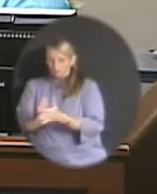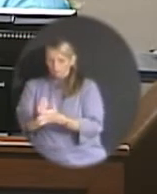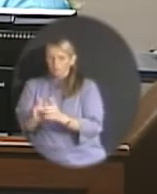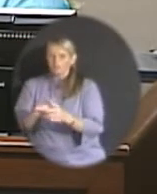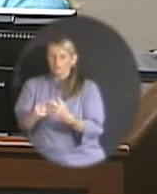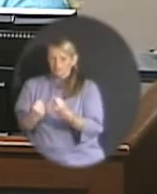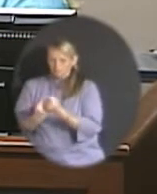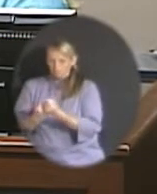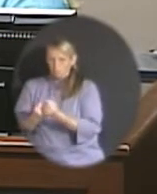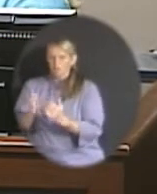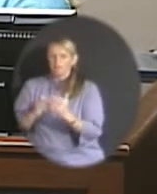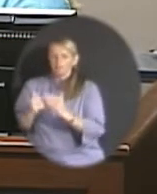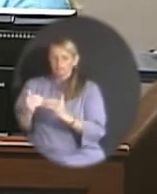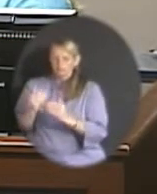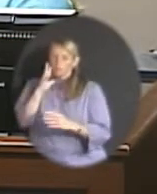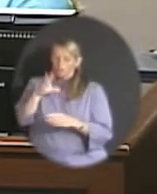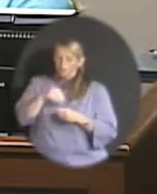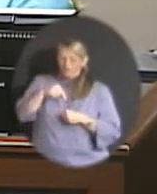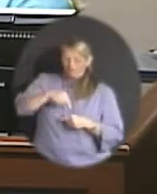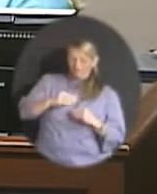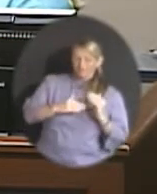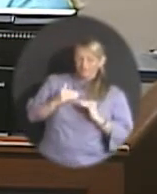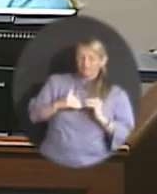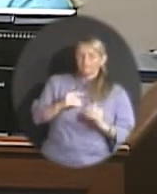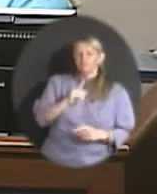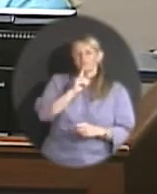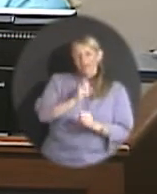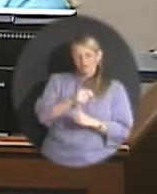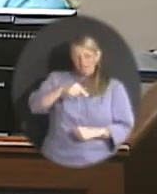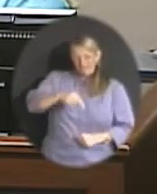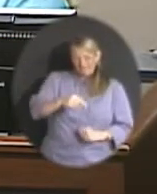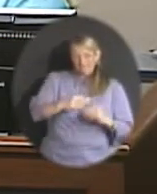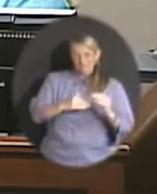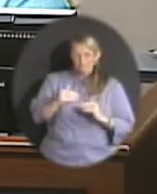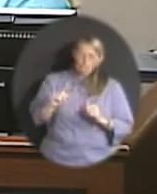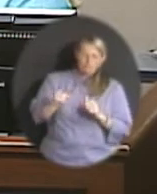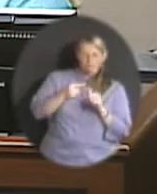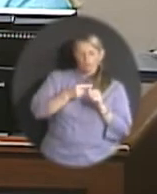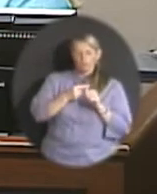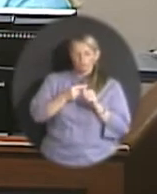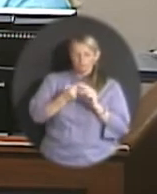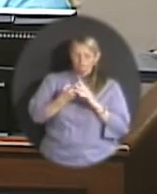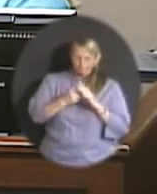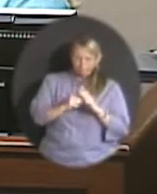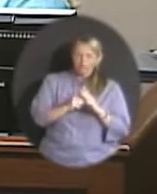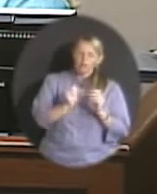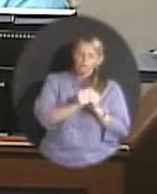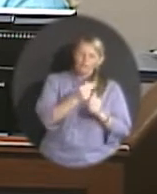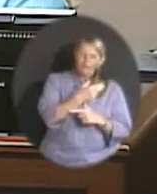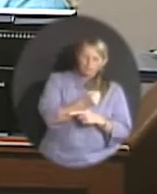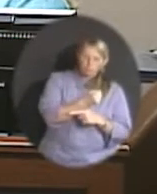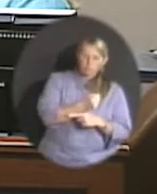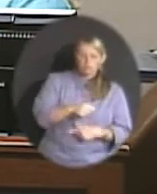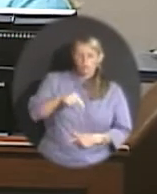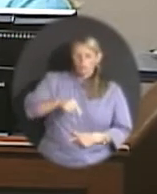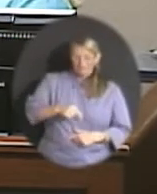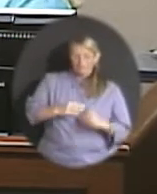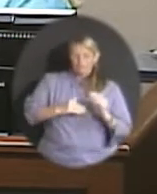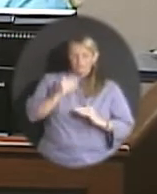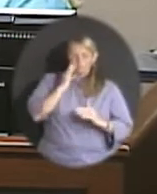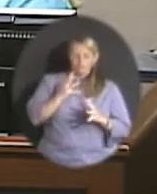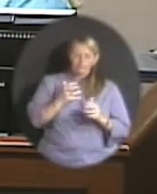this building. This building was actually one of the very first implemented with the high schools, so this building will get upgraded in that first